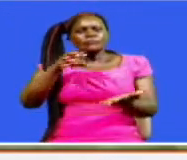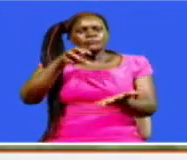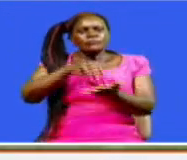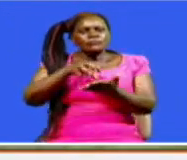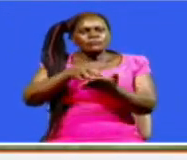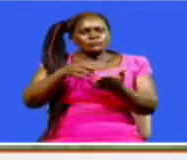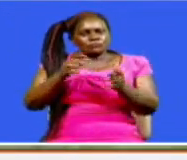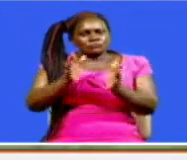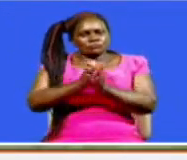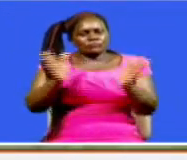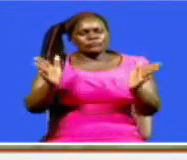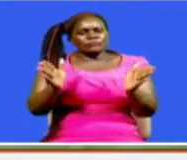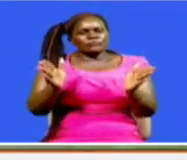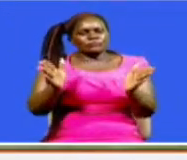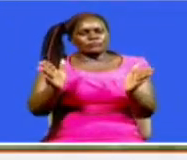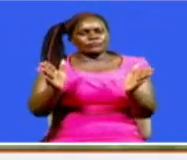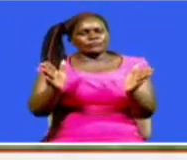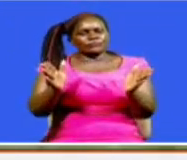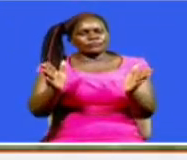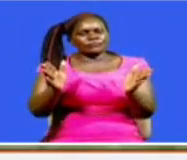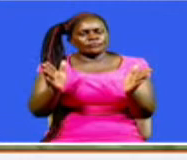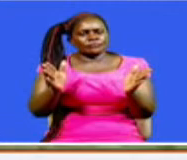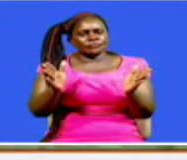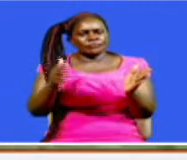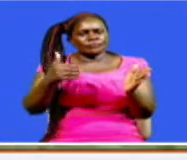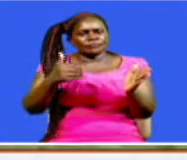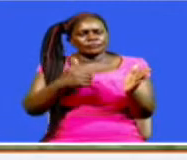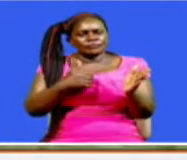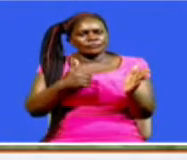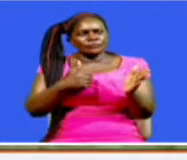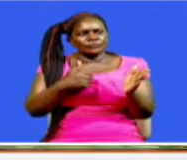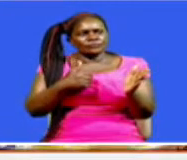but in terms of our readiness and preparation, we are ready.